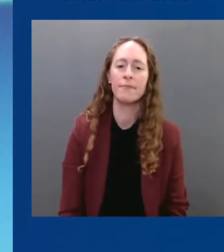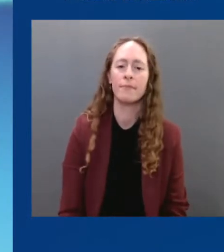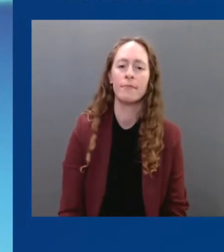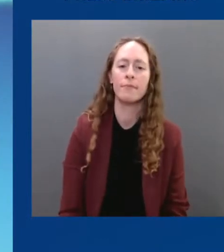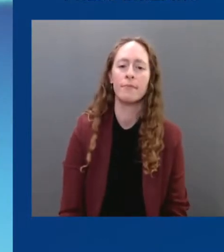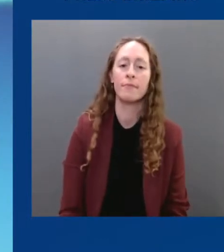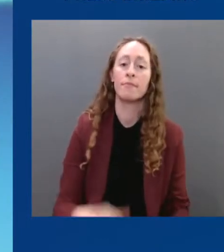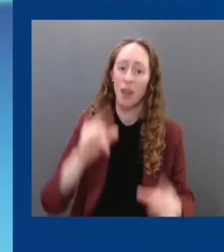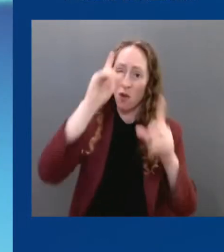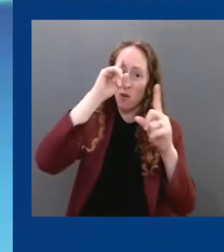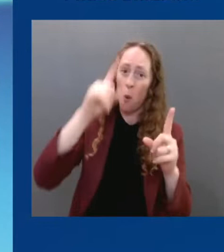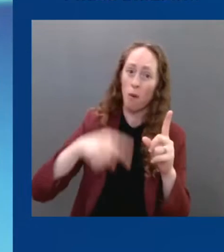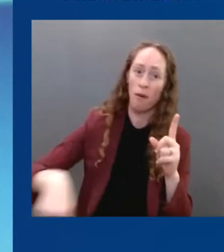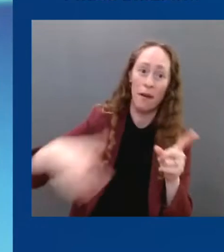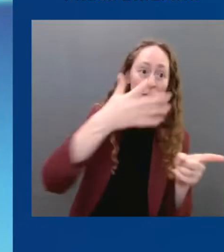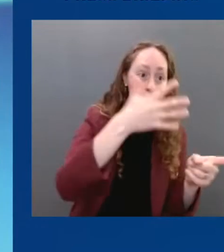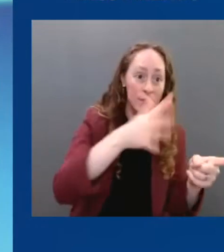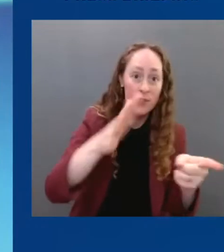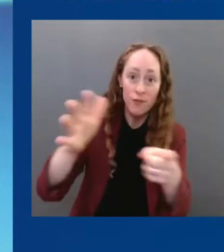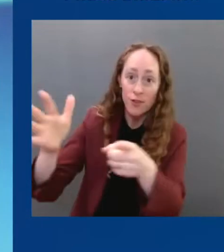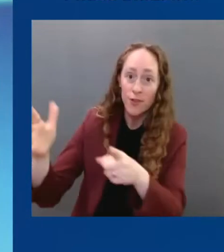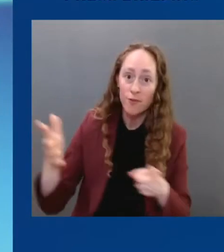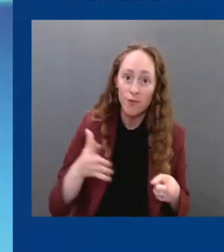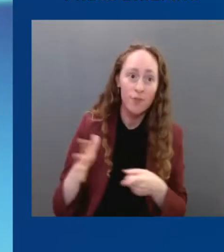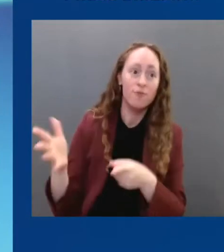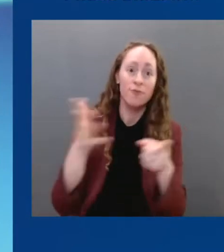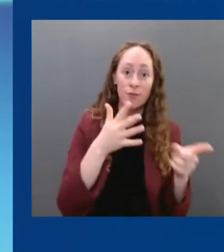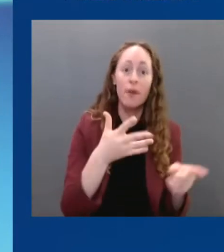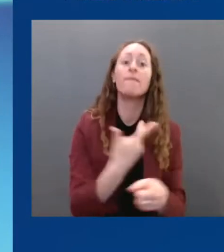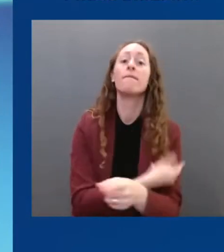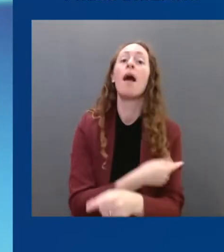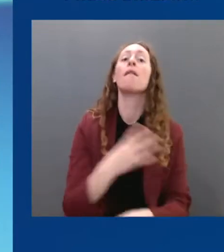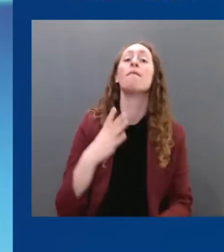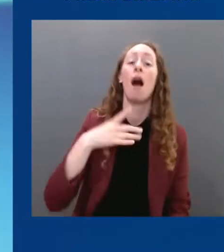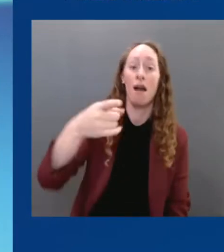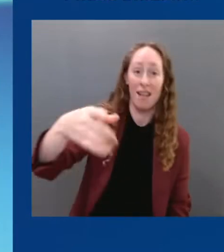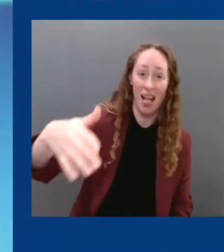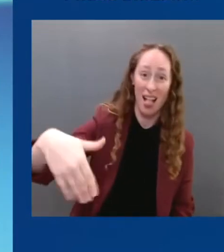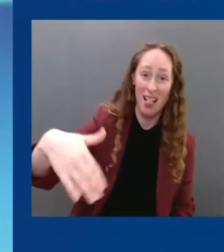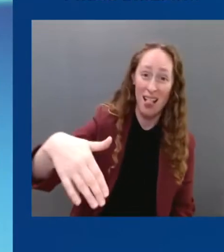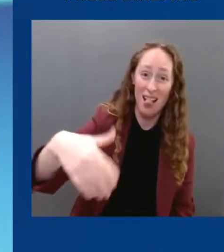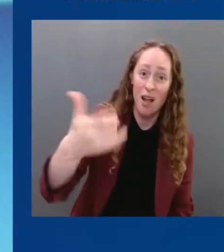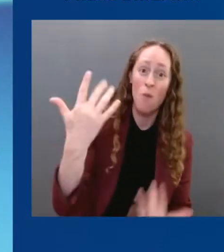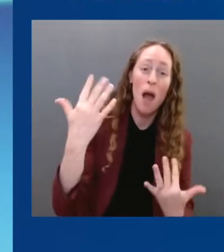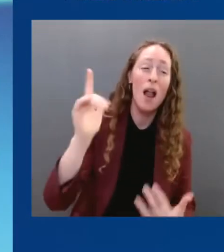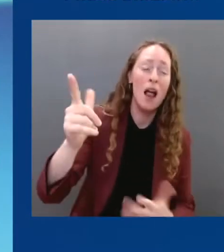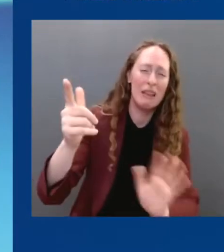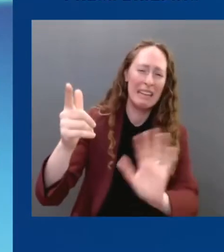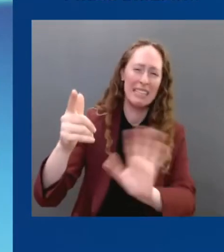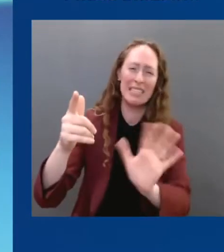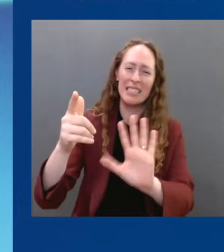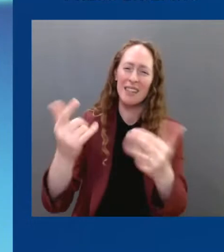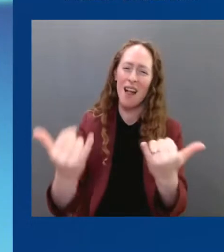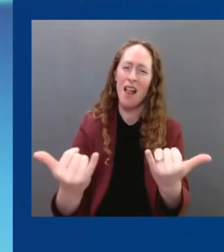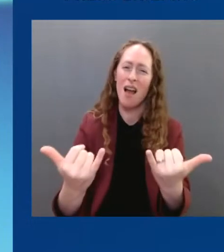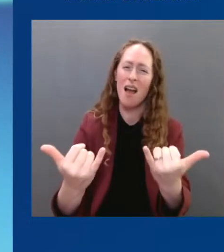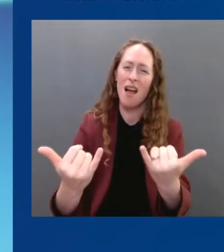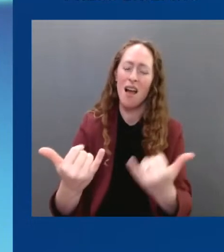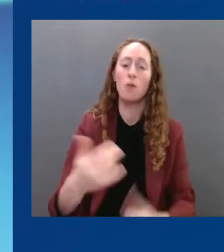encourage all Americans to get vaccinated if they haven't already. Americans age 5 and above should get their first booster